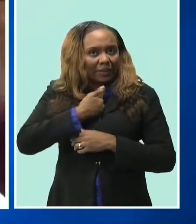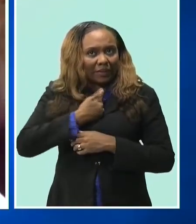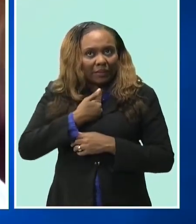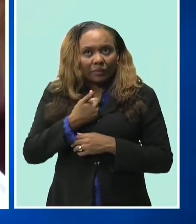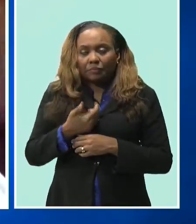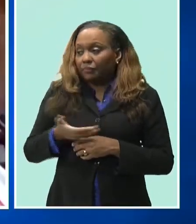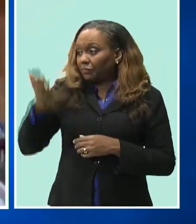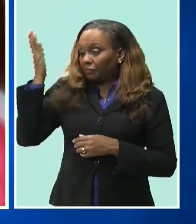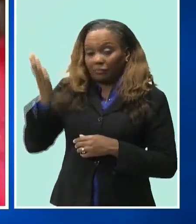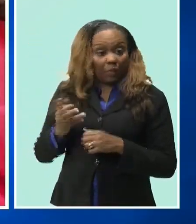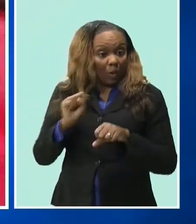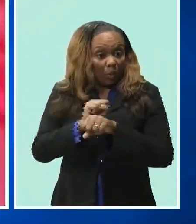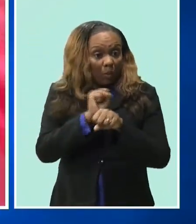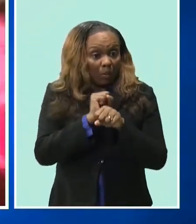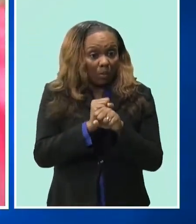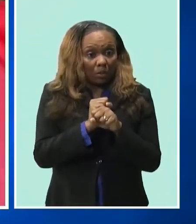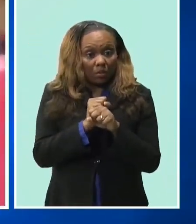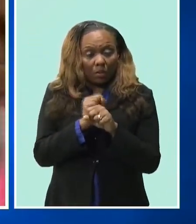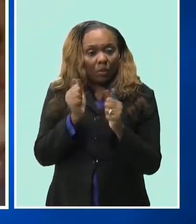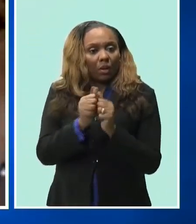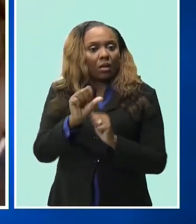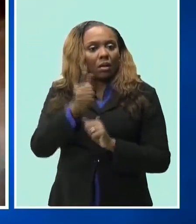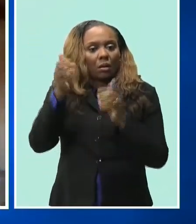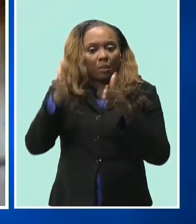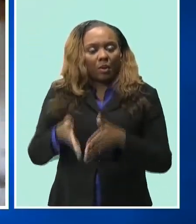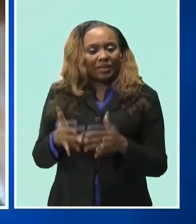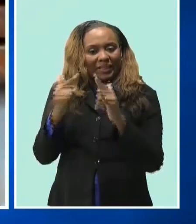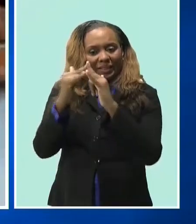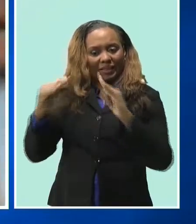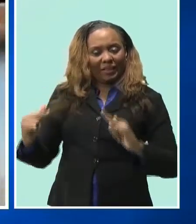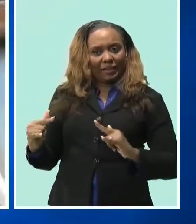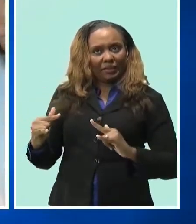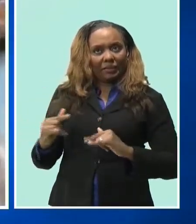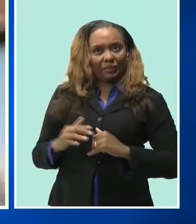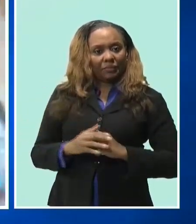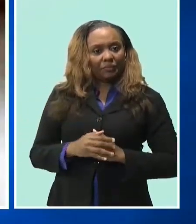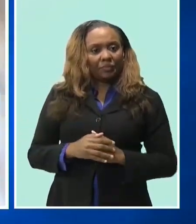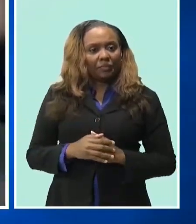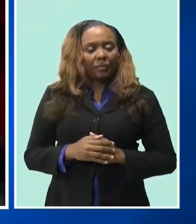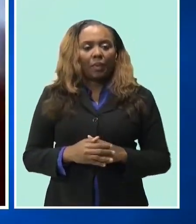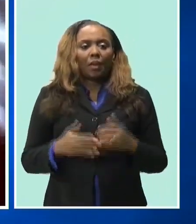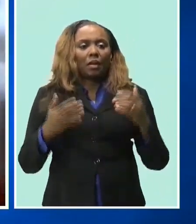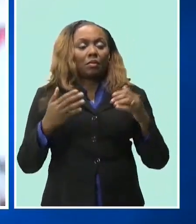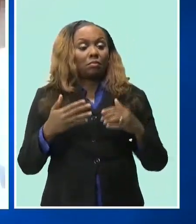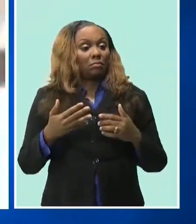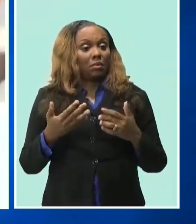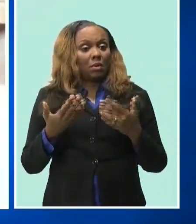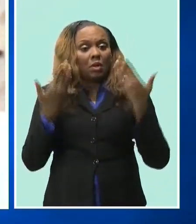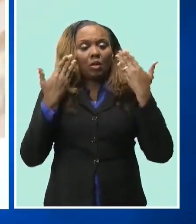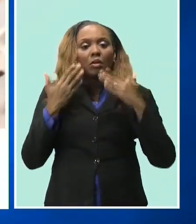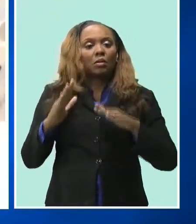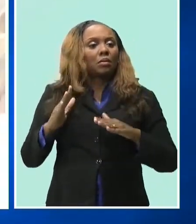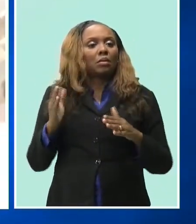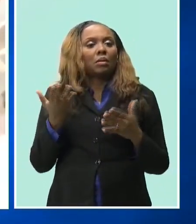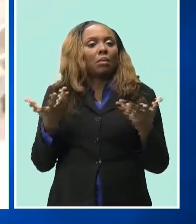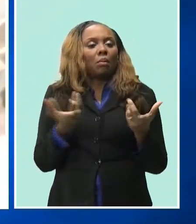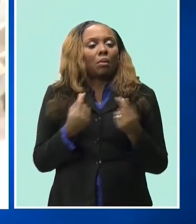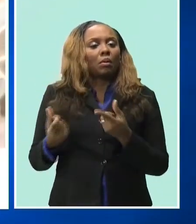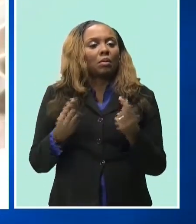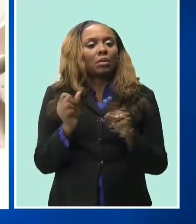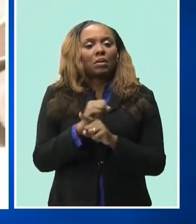a tent inside an unoccupied home in Marsh Harbor. We ain't know when we could be in a situation when the people can say, well, look here,